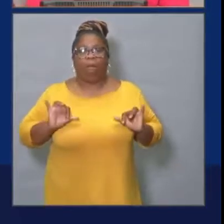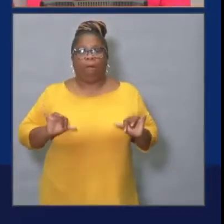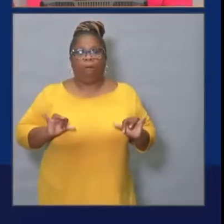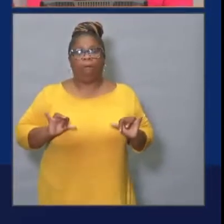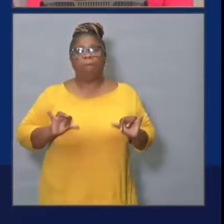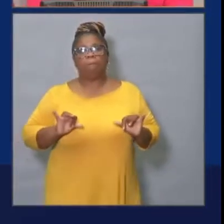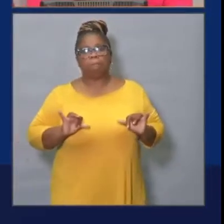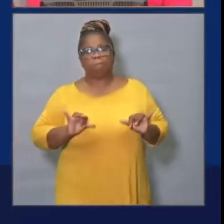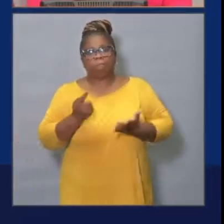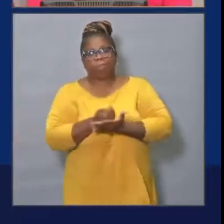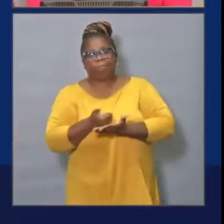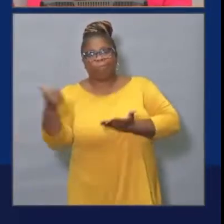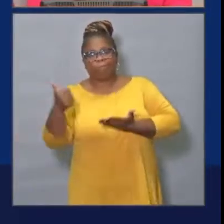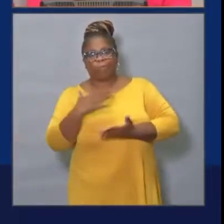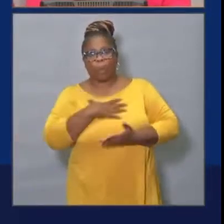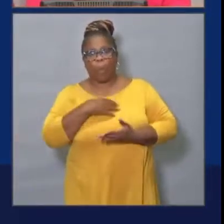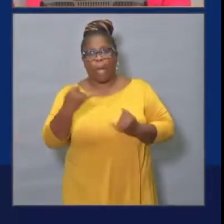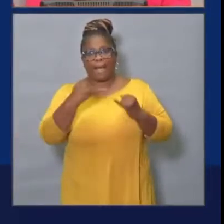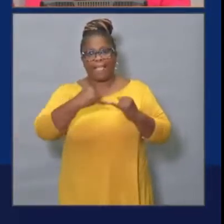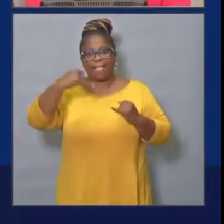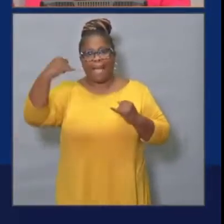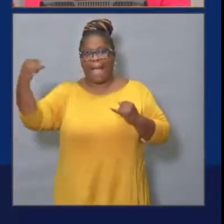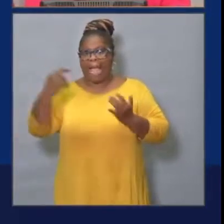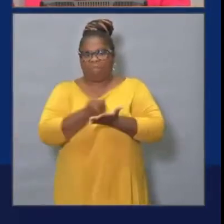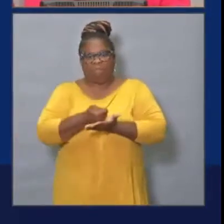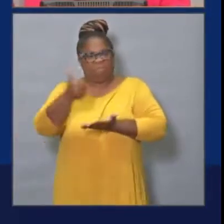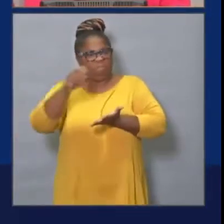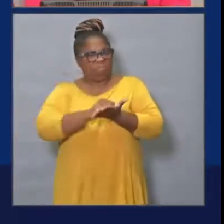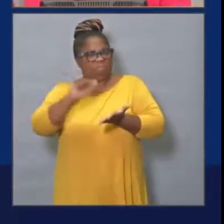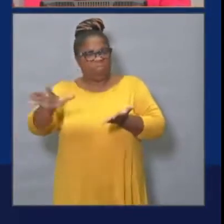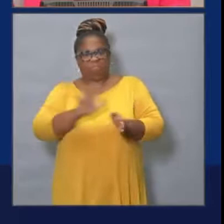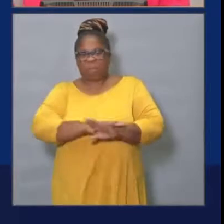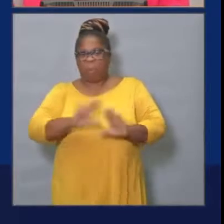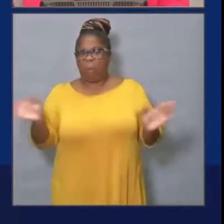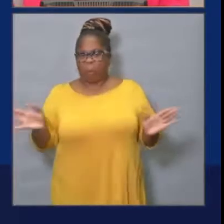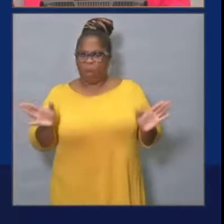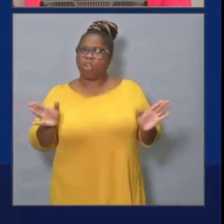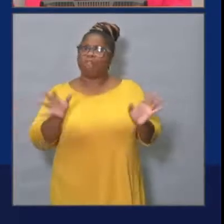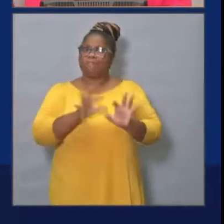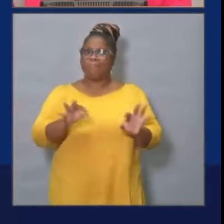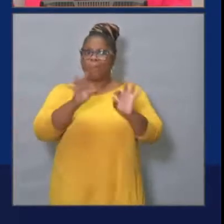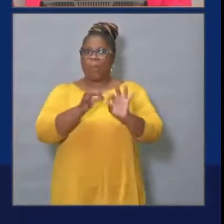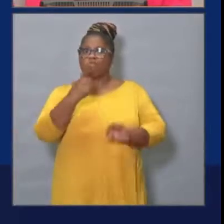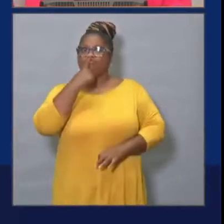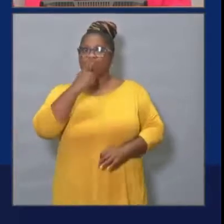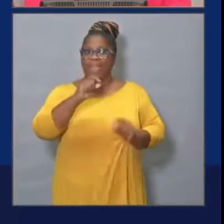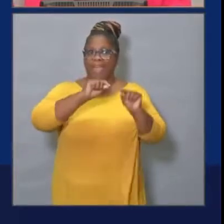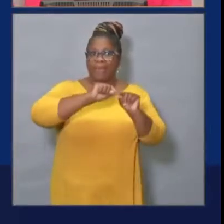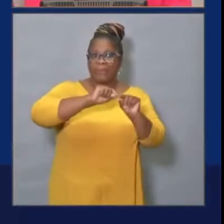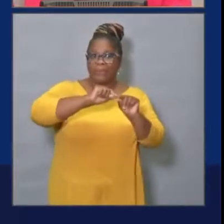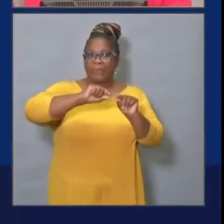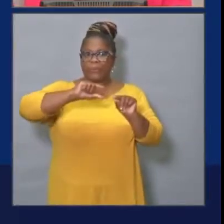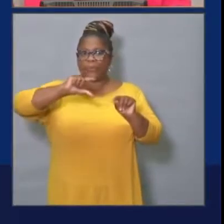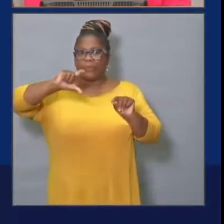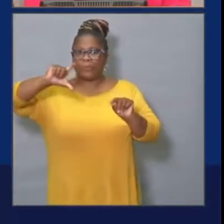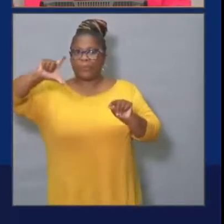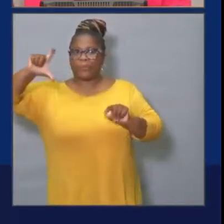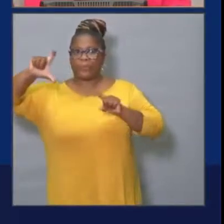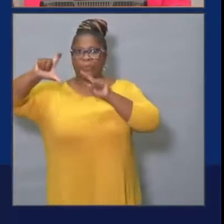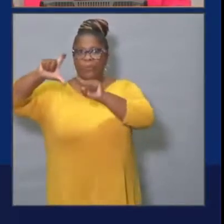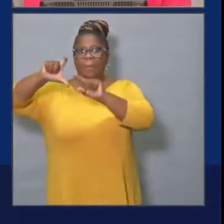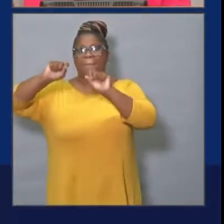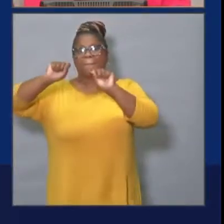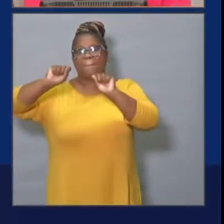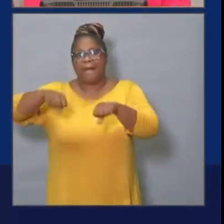being a single expected prediction rather than what the slide really is, which is a range of patterns that the model believes